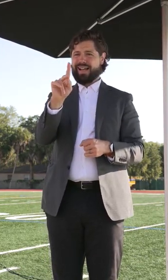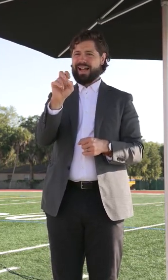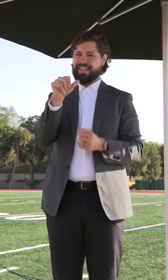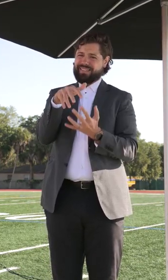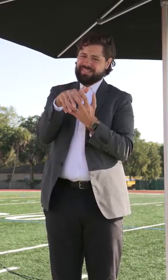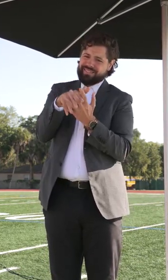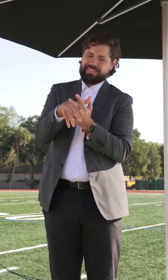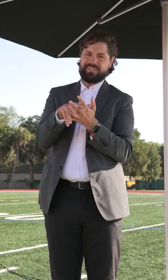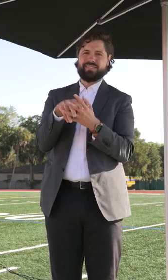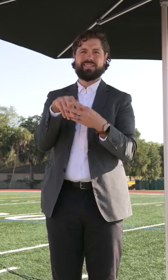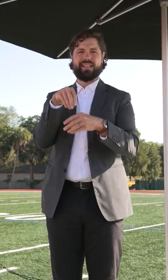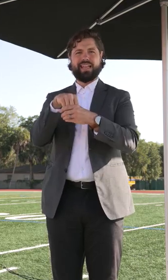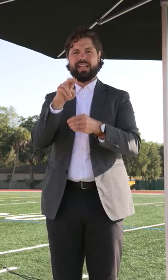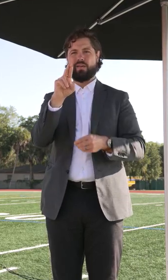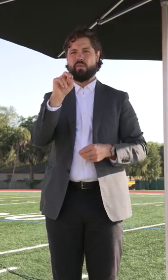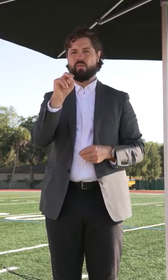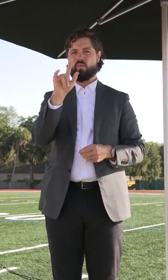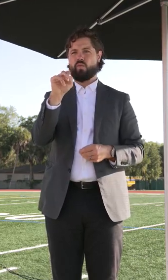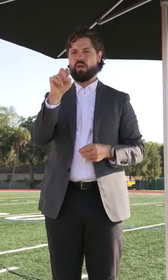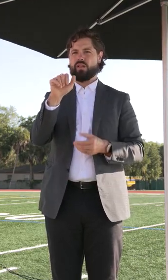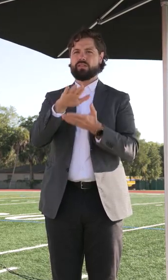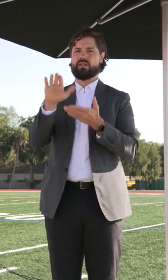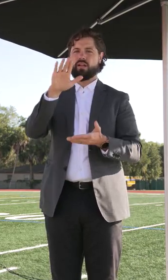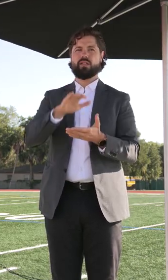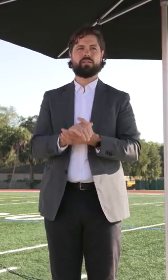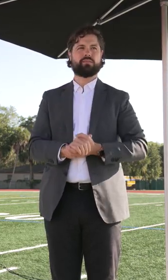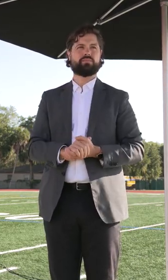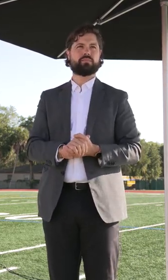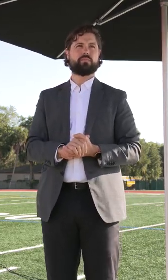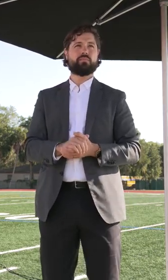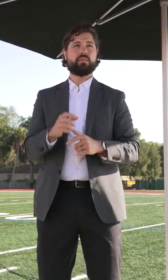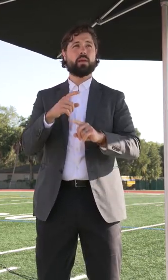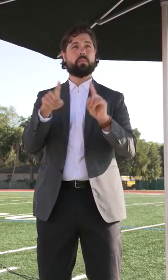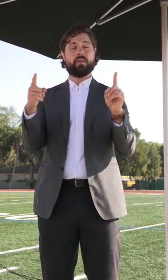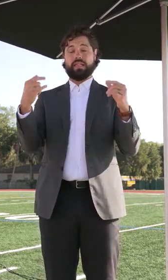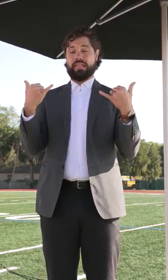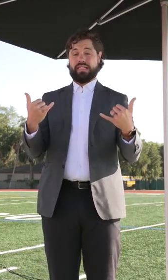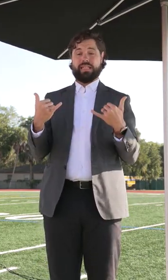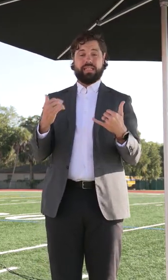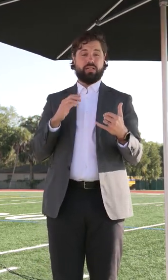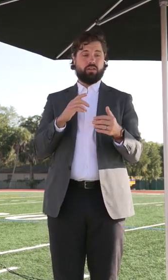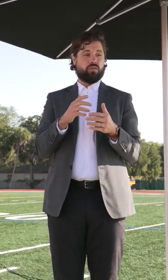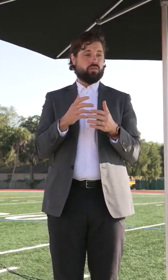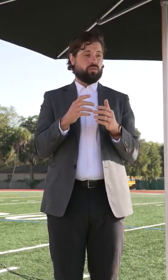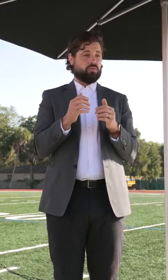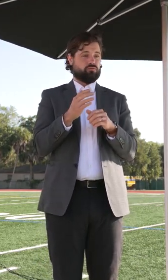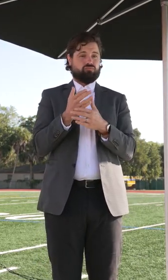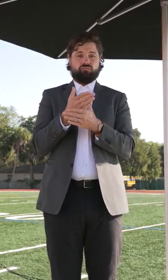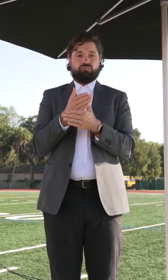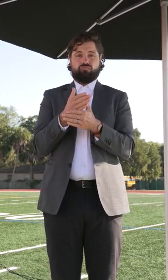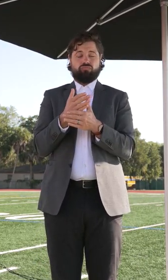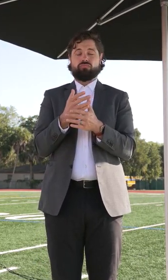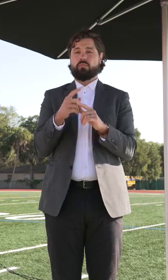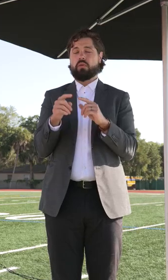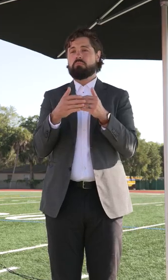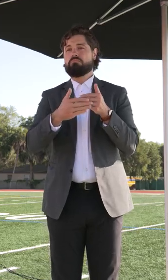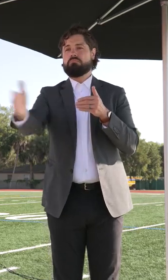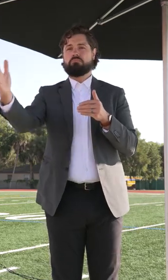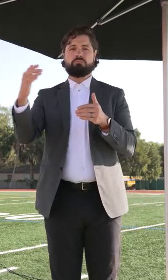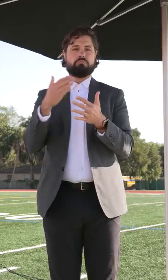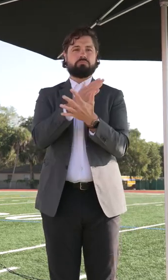classmates, today we commence together. But from here, we will choose our own ways. For me, I have a